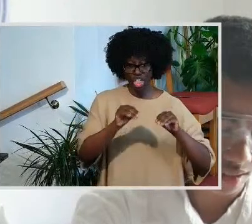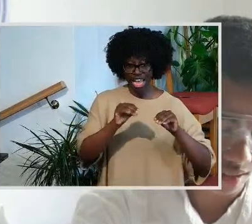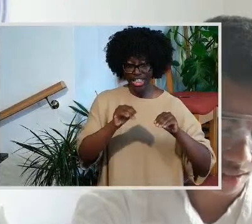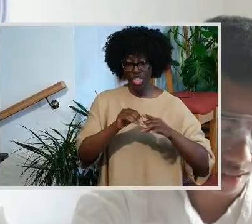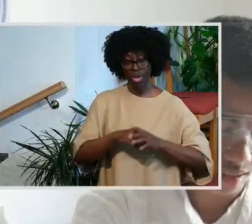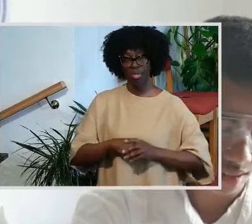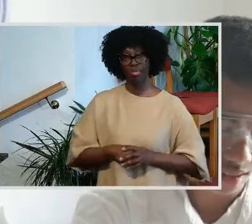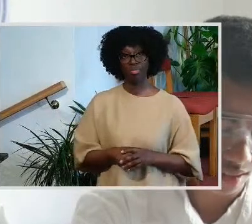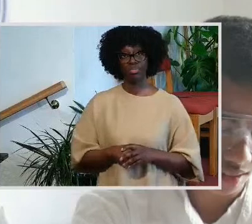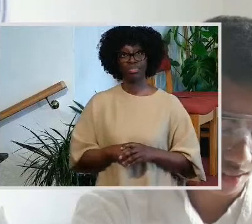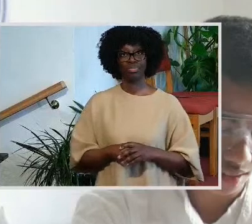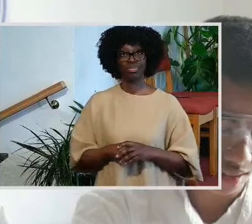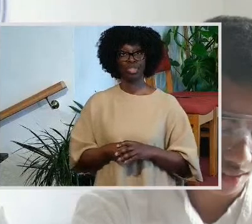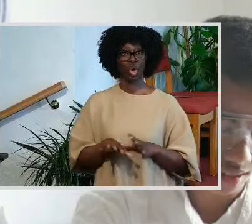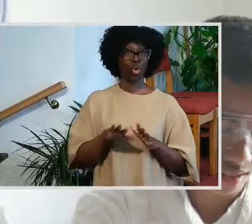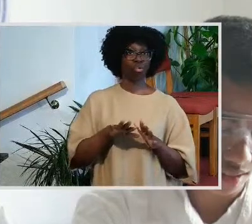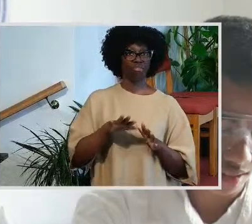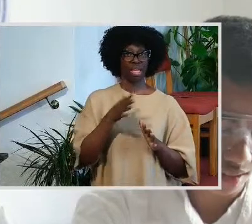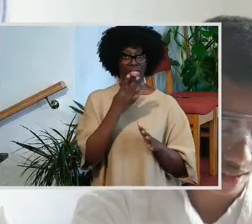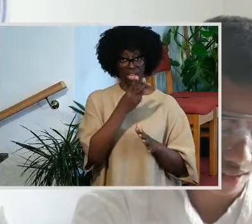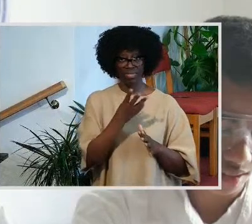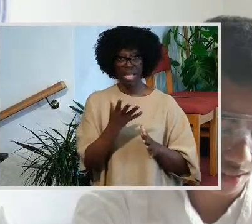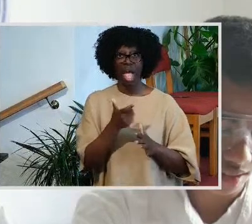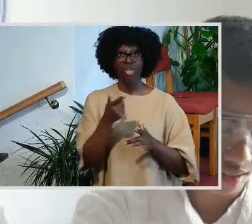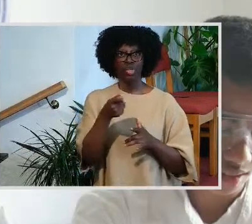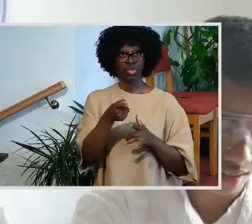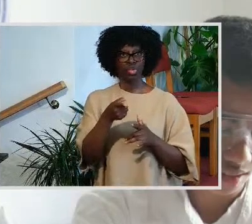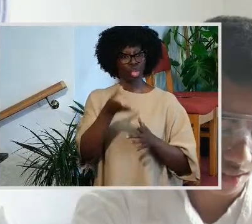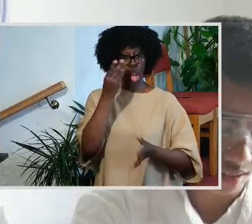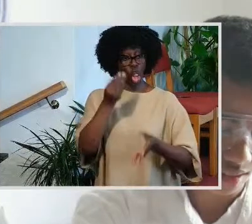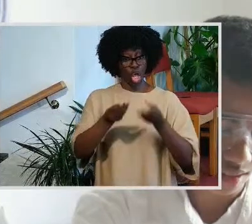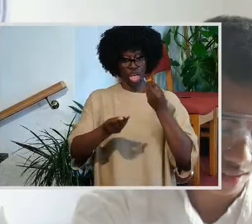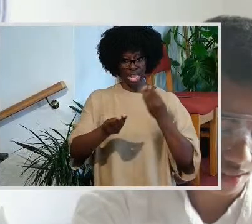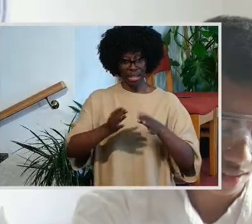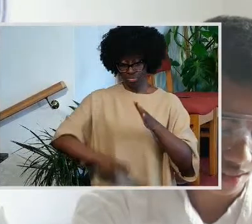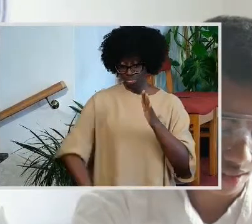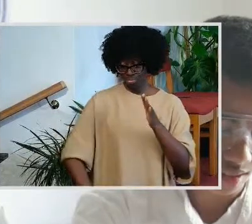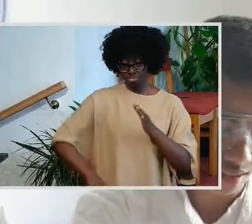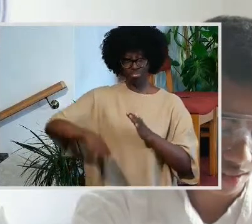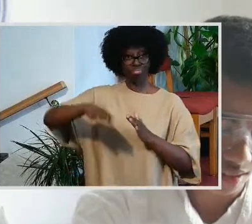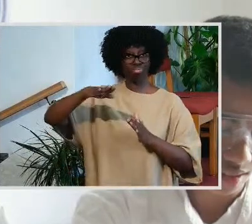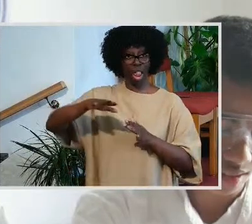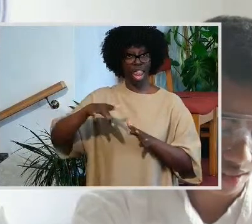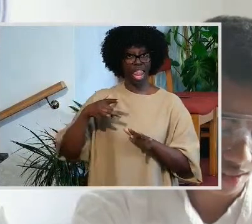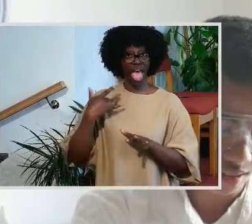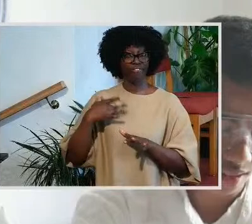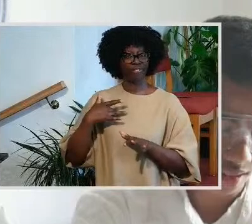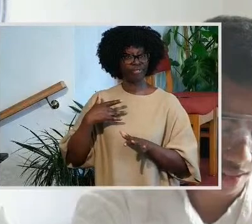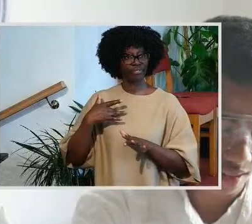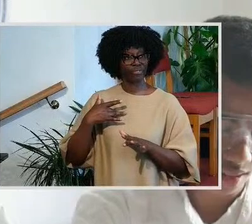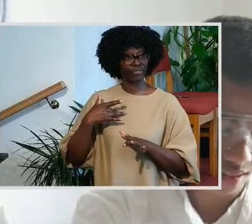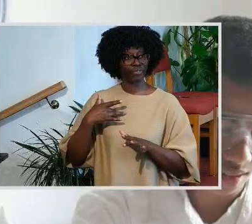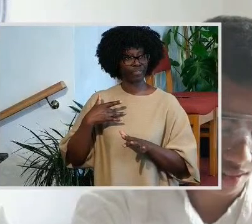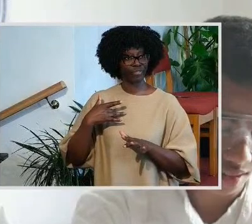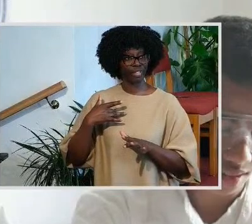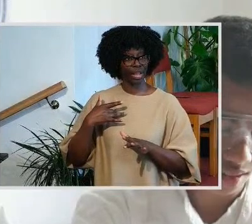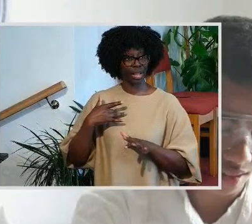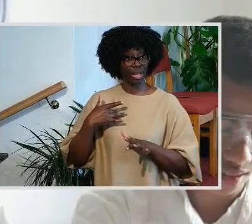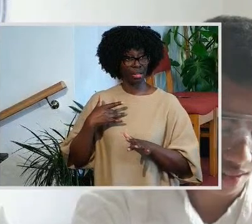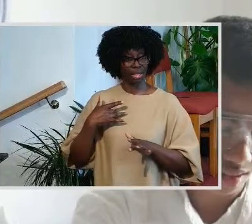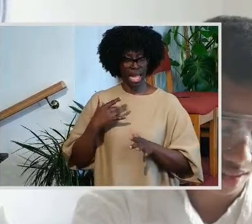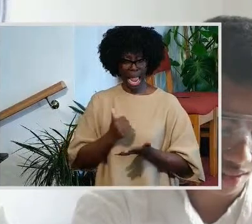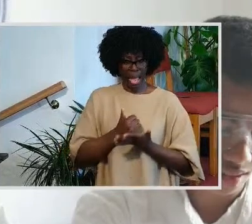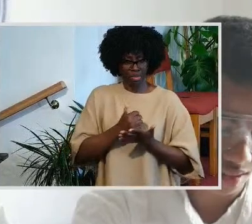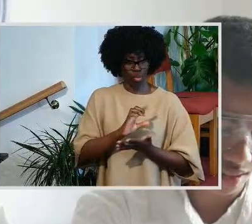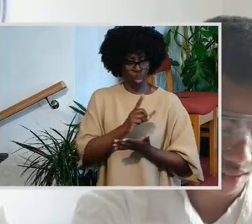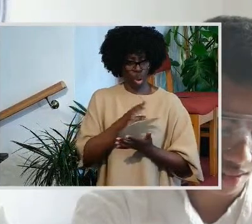So cognitive stimulation and learning throughout life, but particularly in early life, helps to build up our cognitive